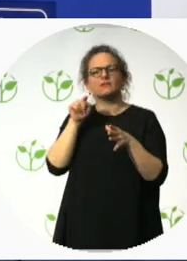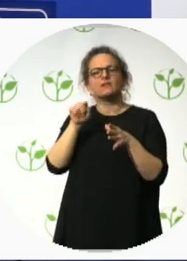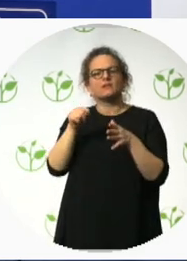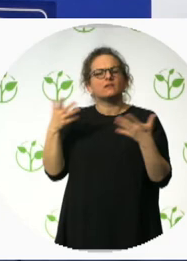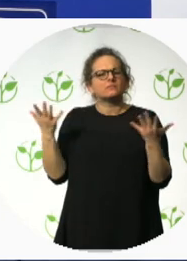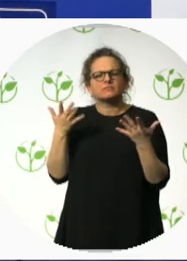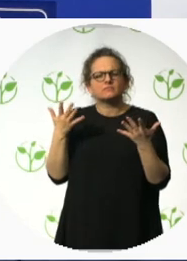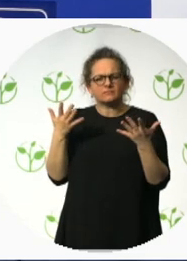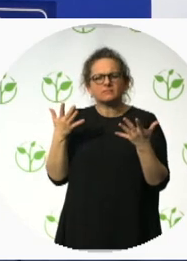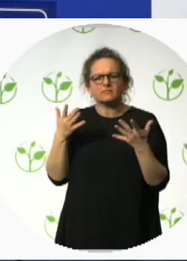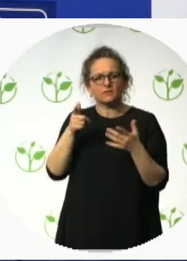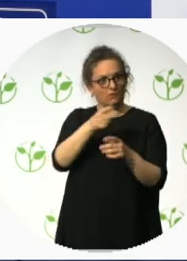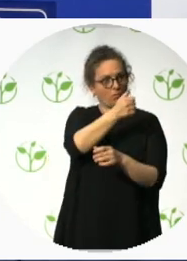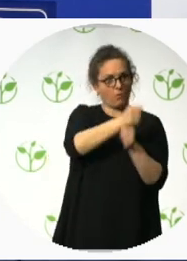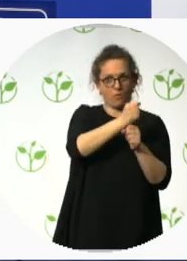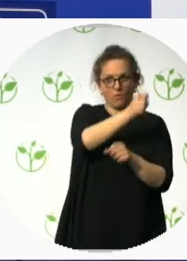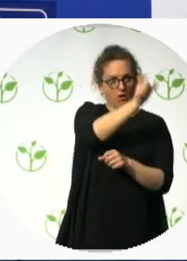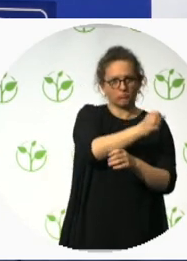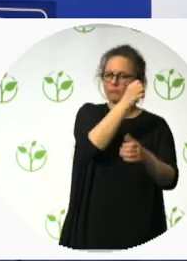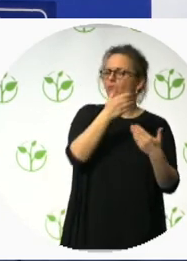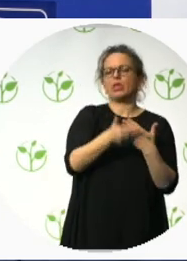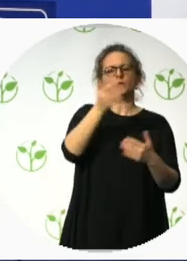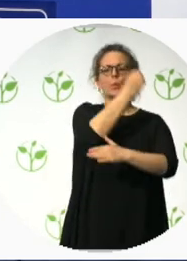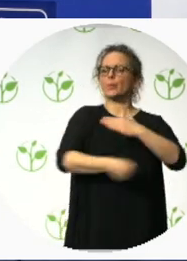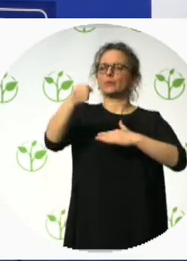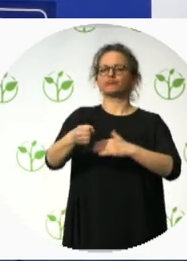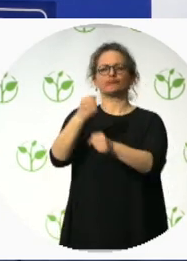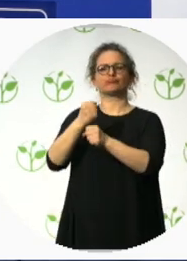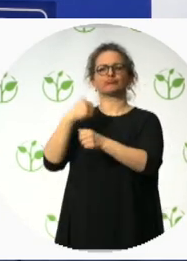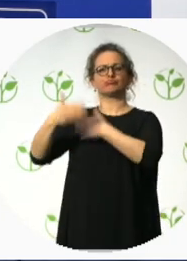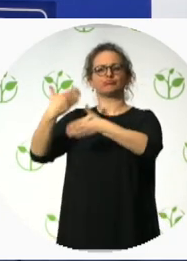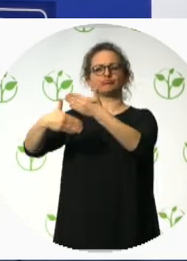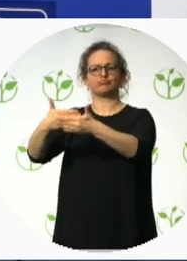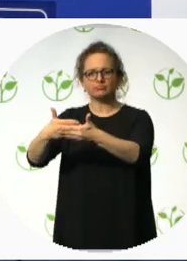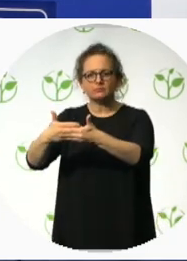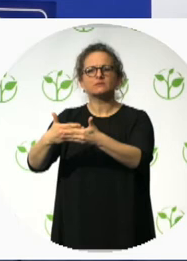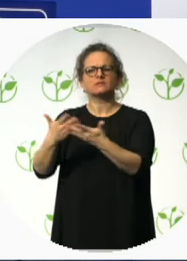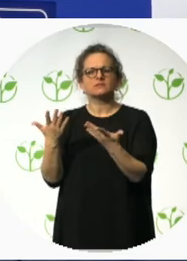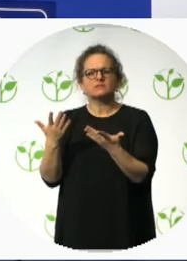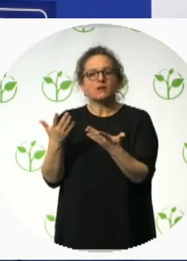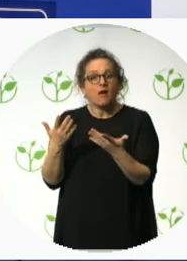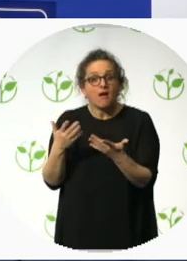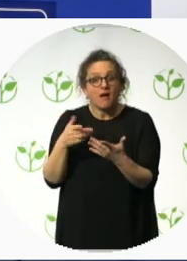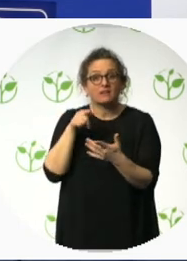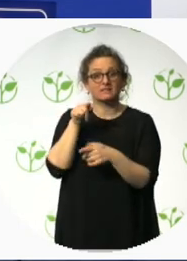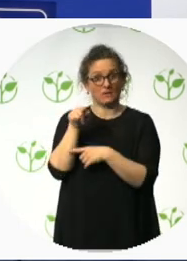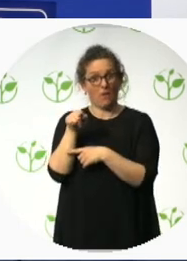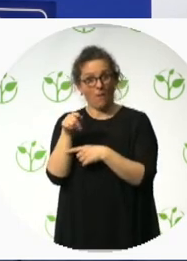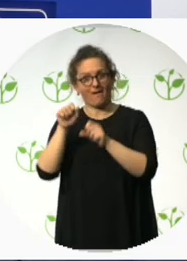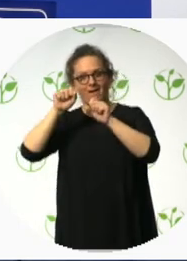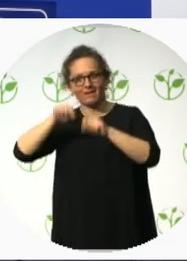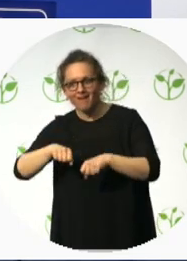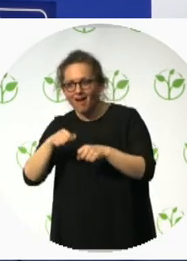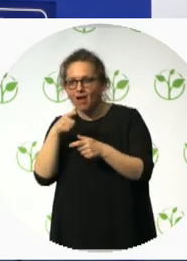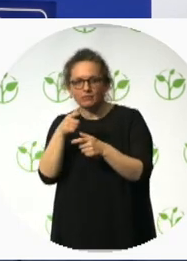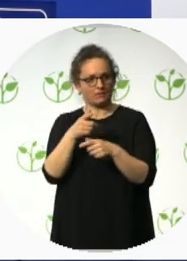meant that they couldn't apply for jobs and they couldn't move up within the organization. And they had several